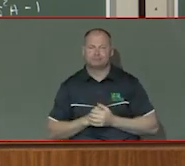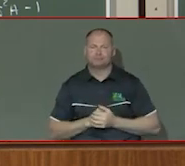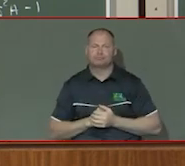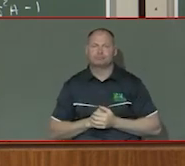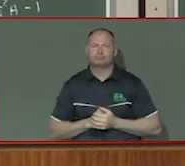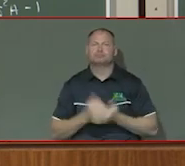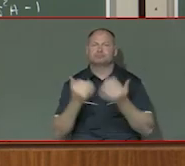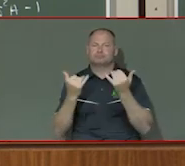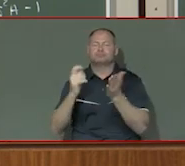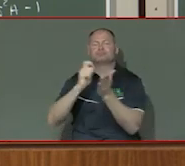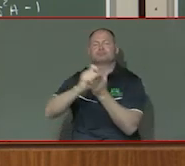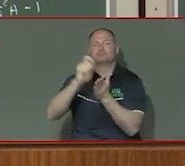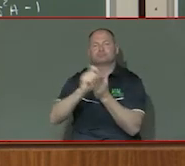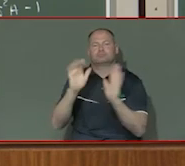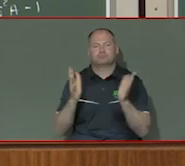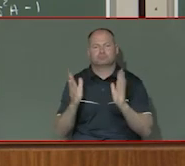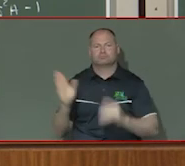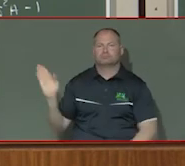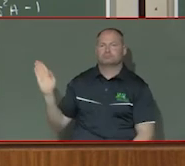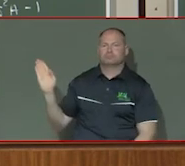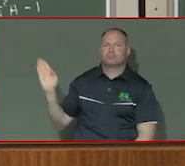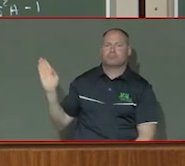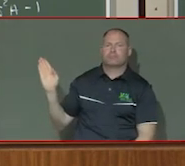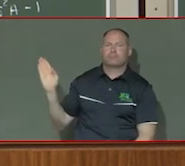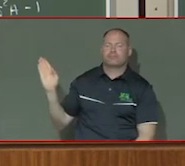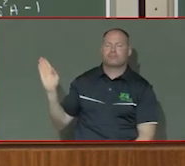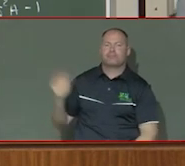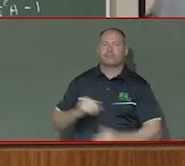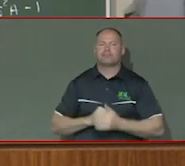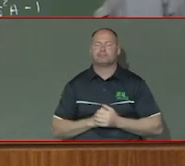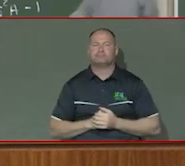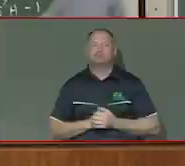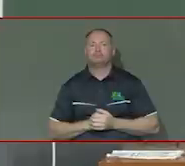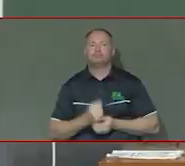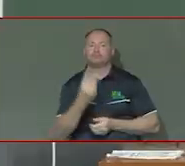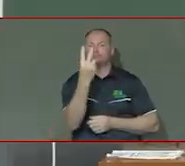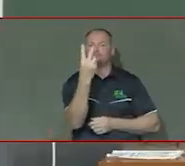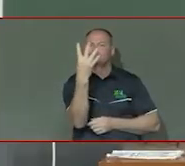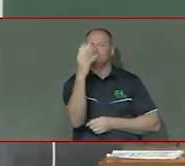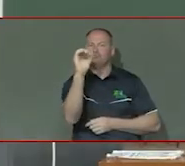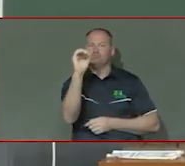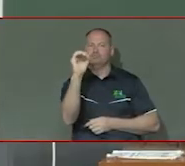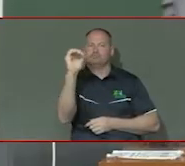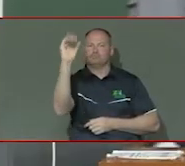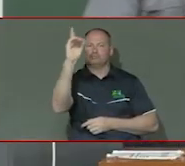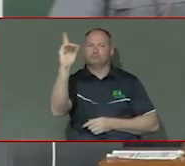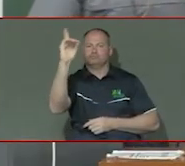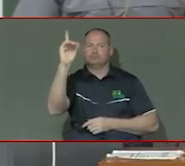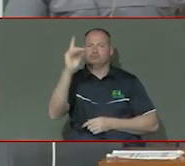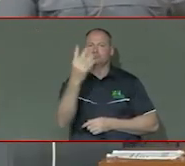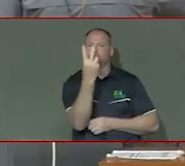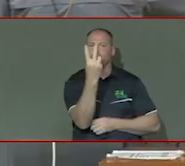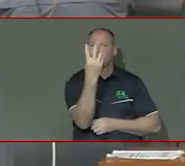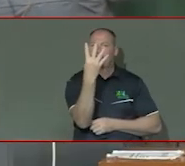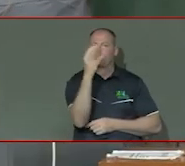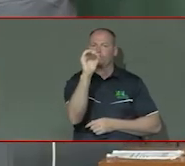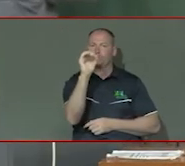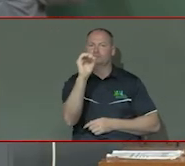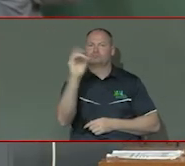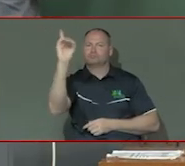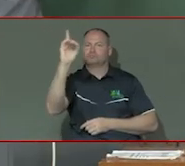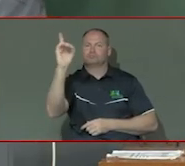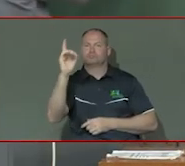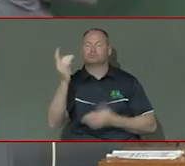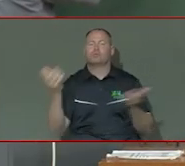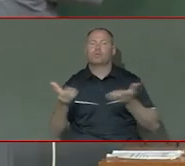sine of 240 degrees. Now 240 degrees, people, we know that 240 degrees lies in